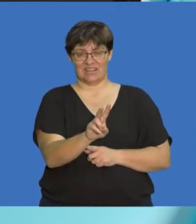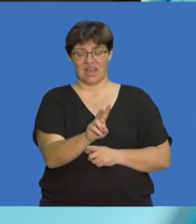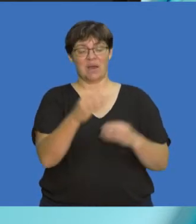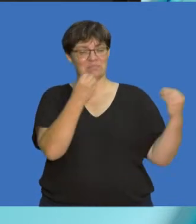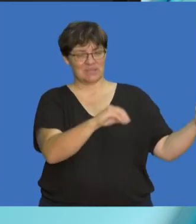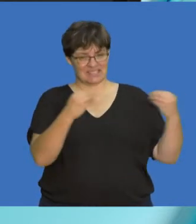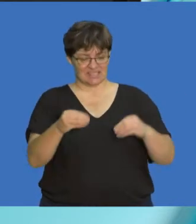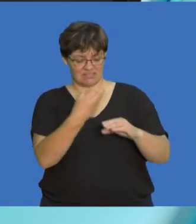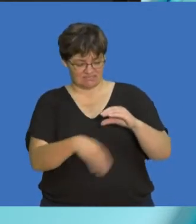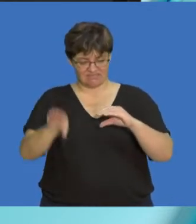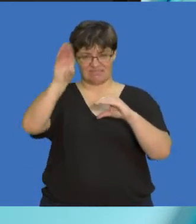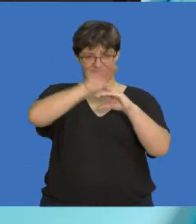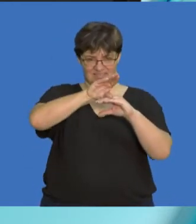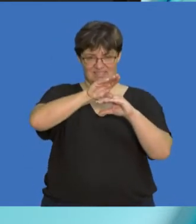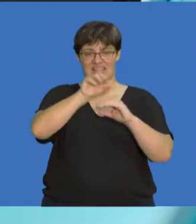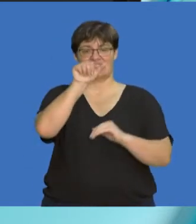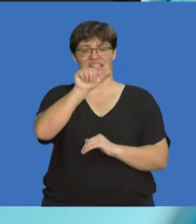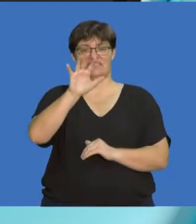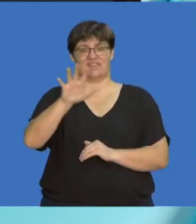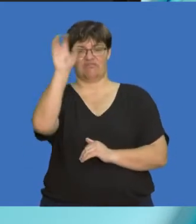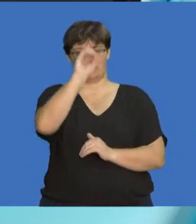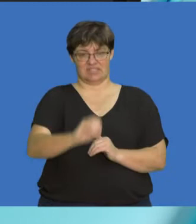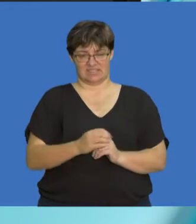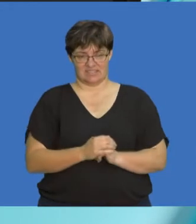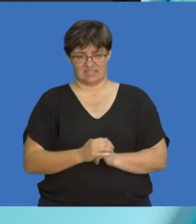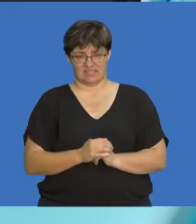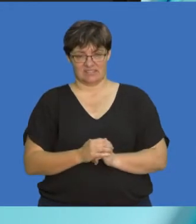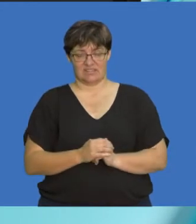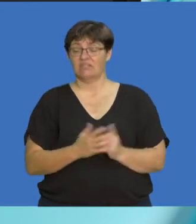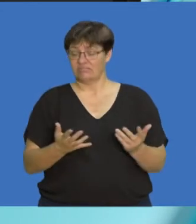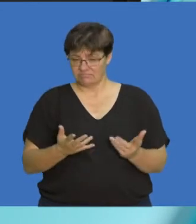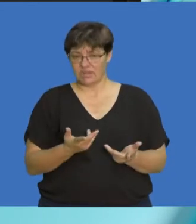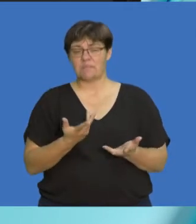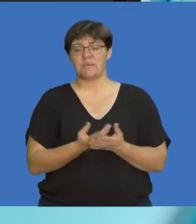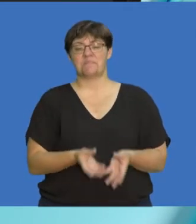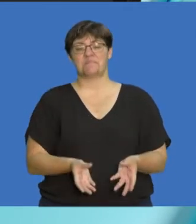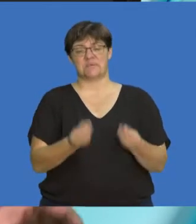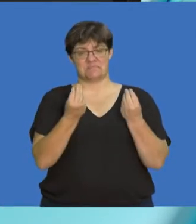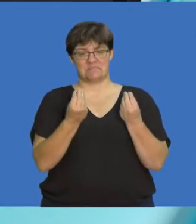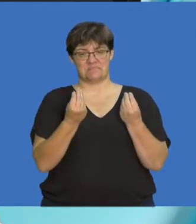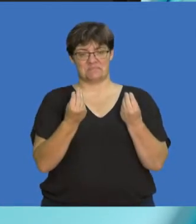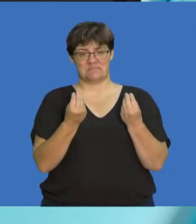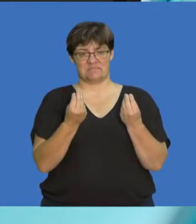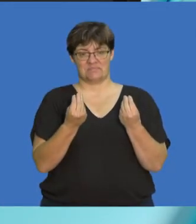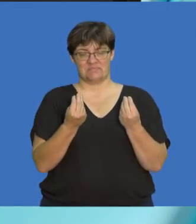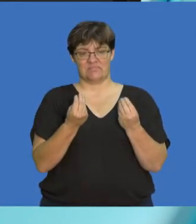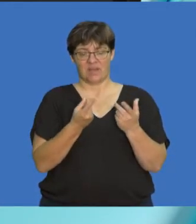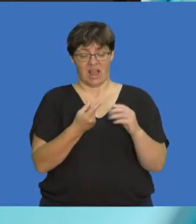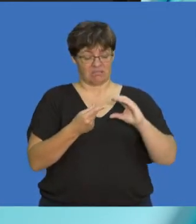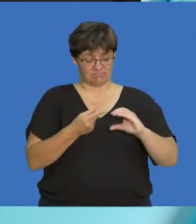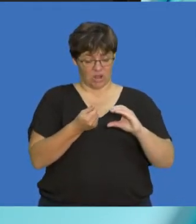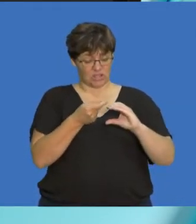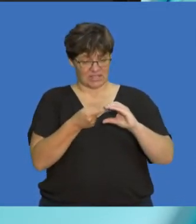a markup percentage of 65% in order to arrive or to mark up their goods.